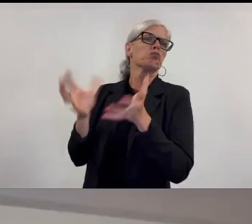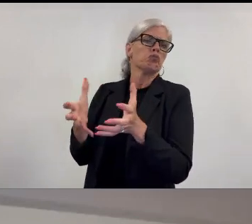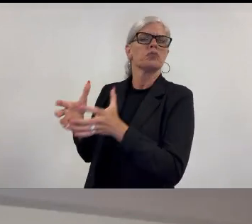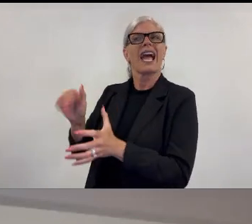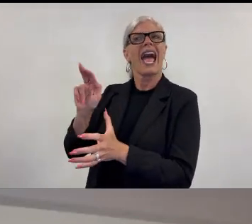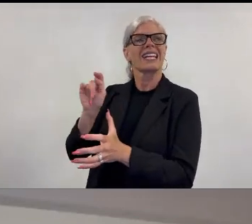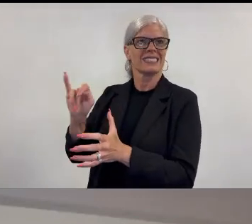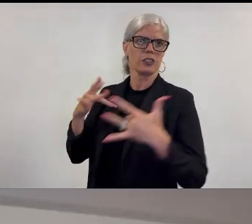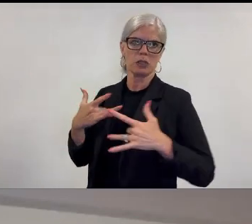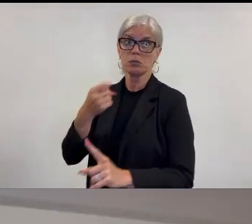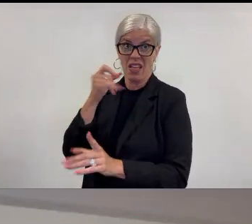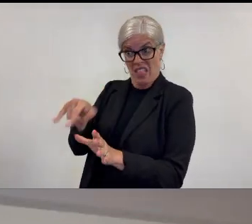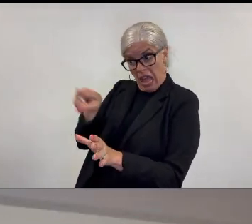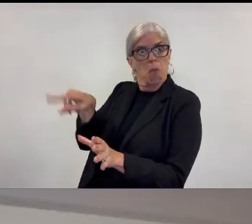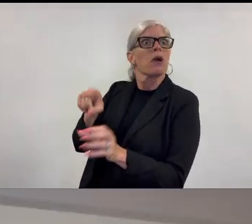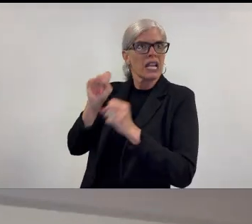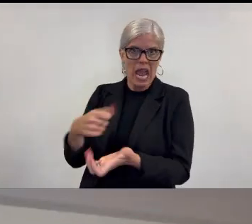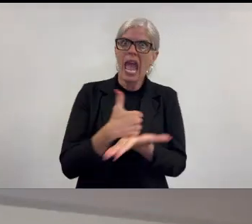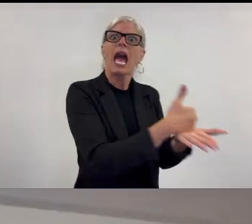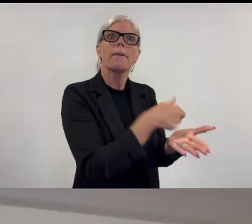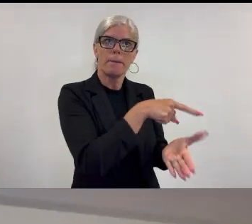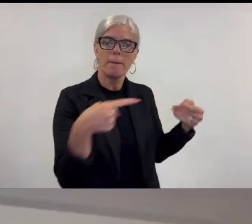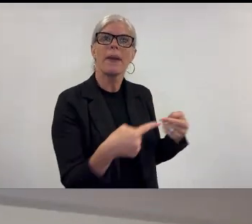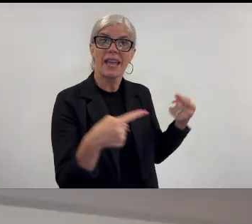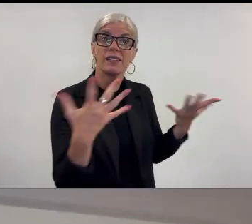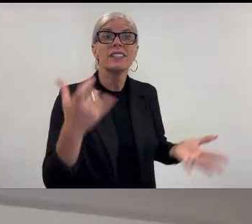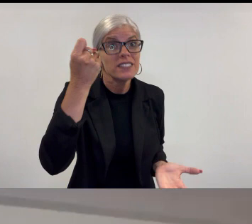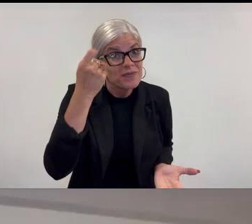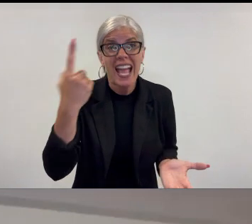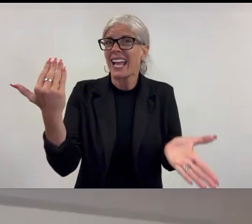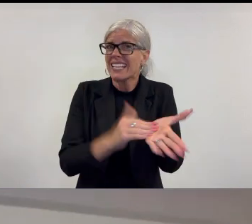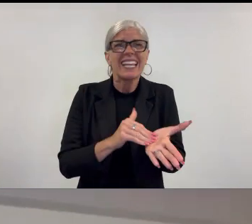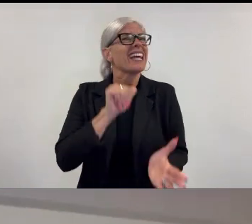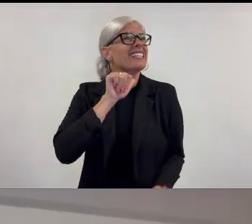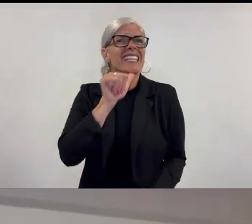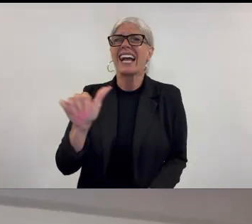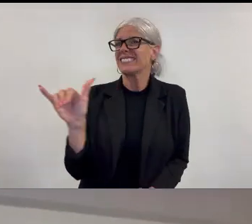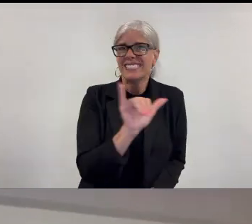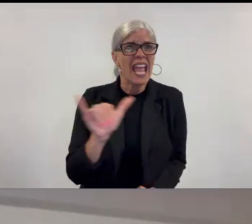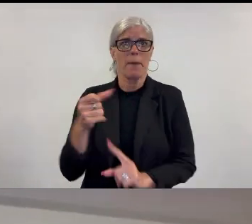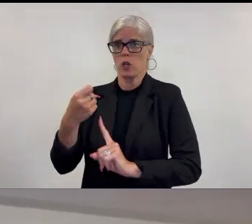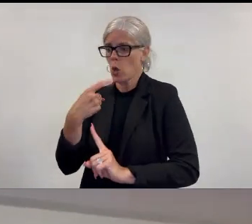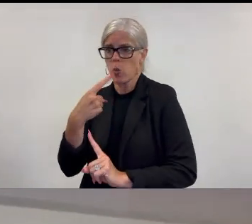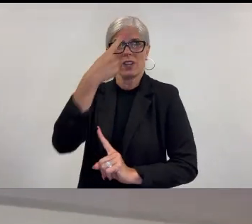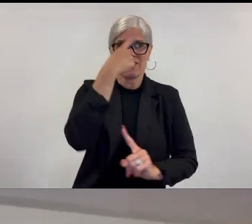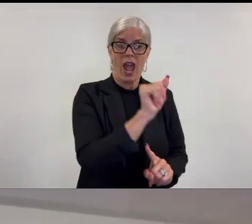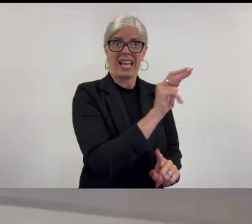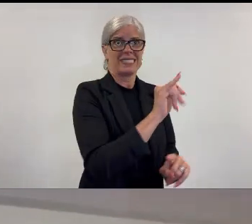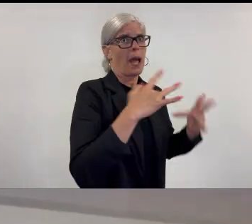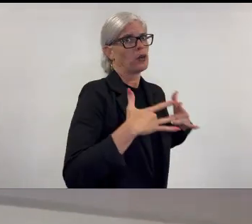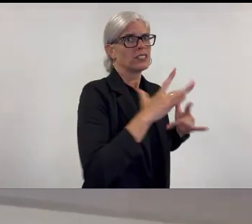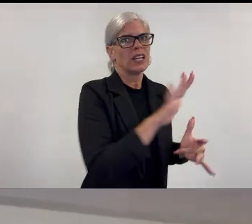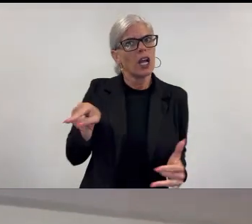for neuropathic pain, but also for pain of musculoskeletal origin. So it can be used as one, getting more than one